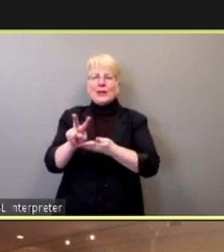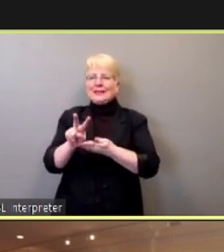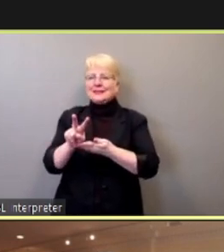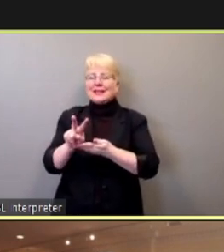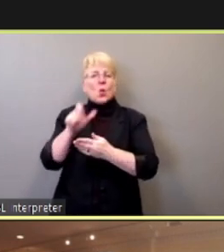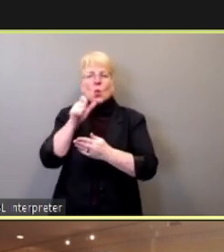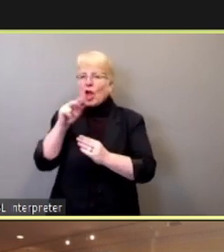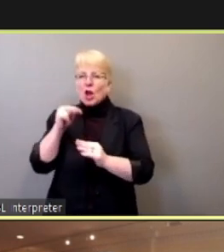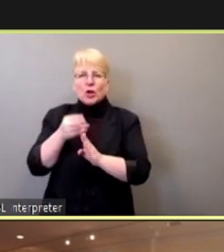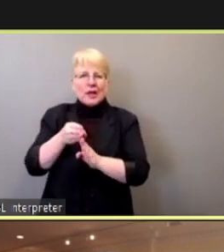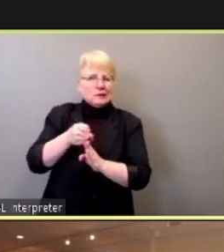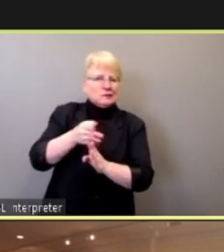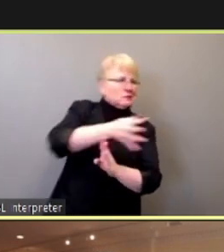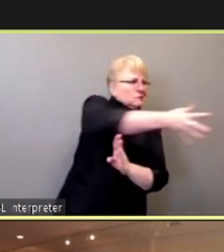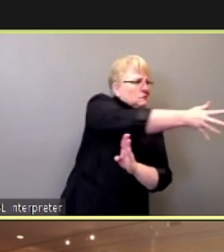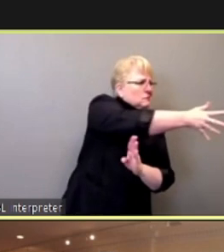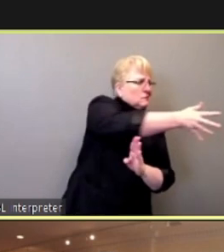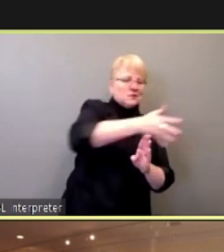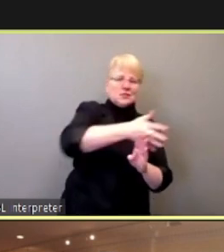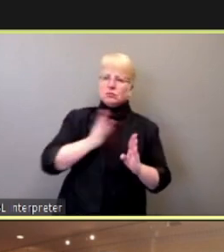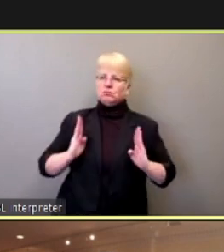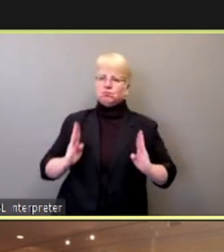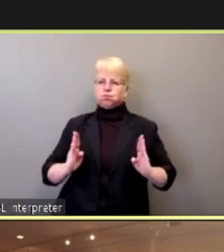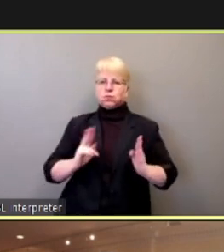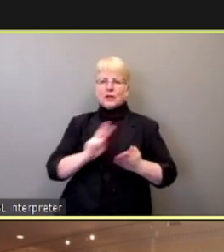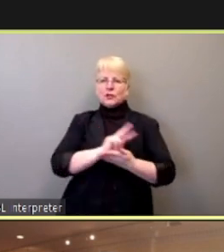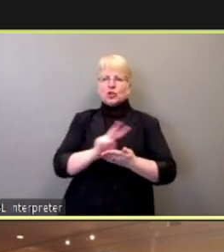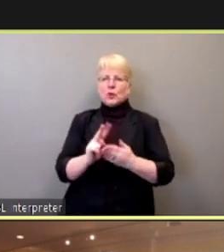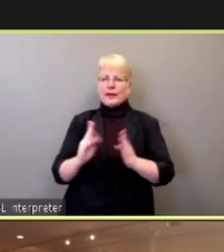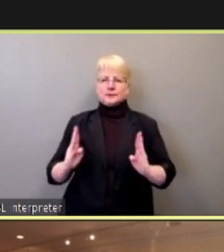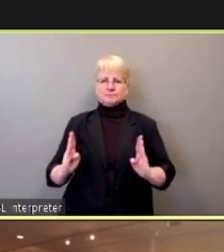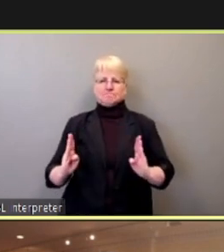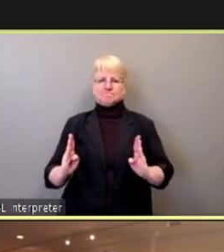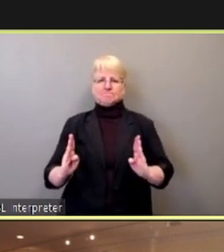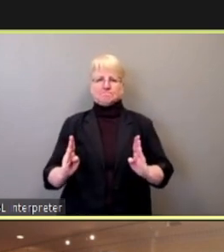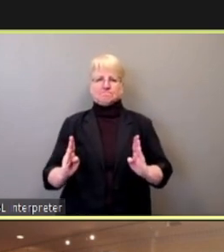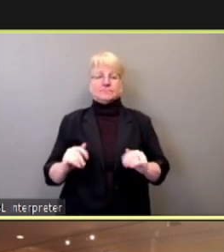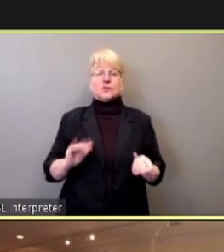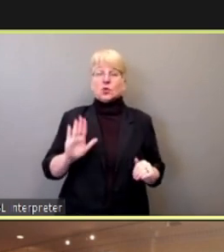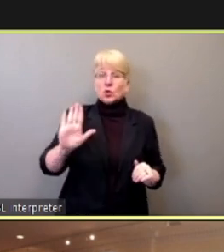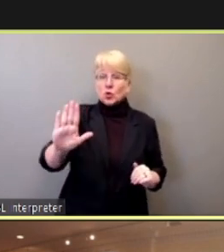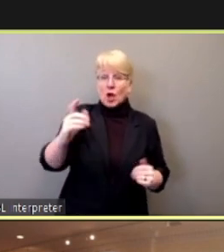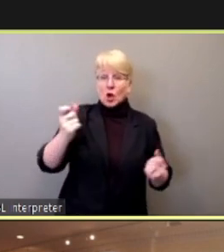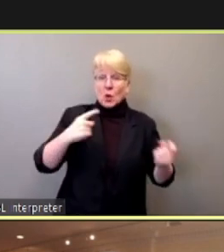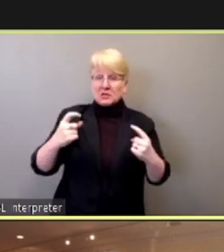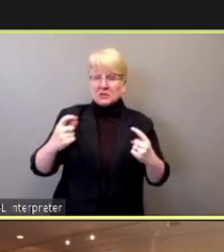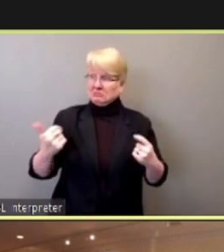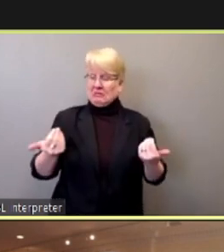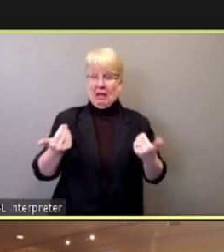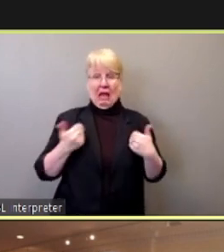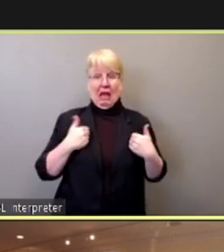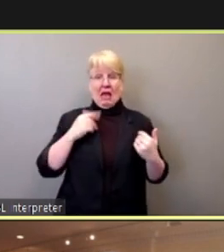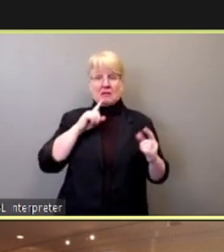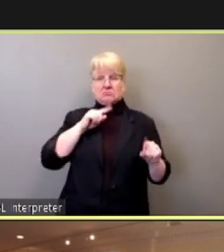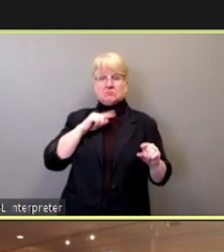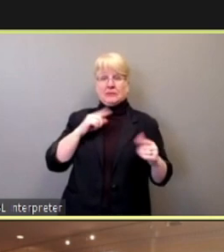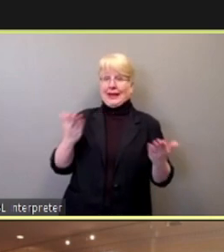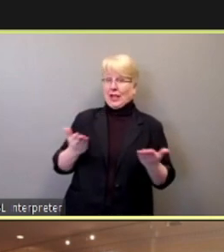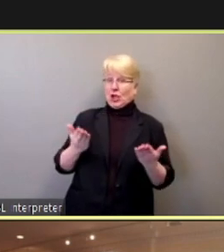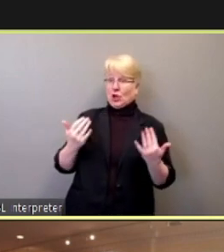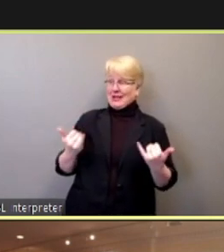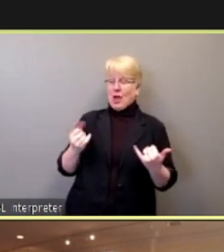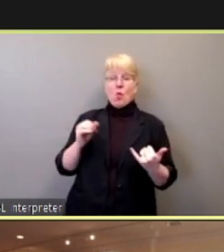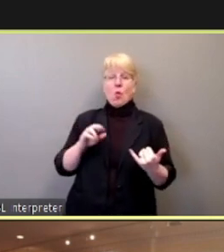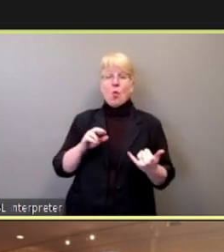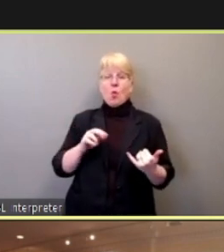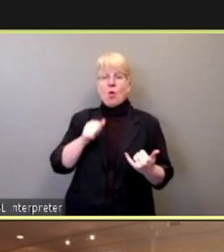most accurate look. So again, happy to answer questions to anybody interested either here or offline.